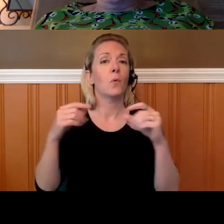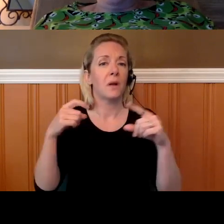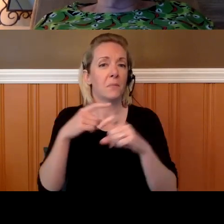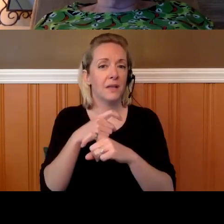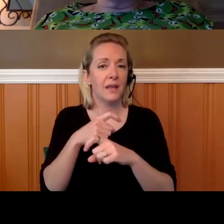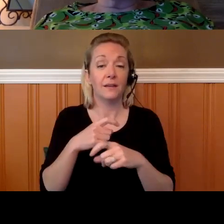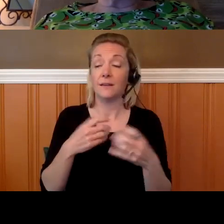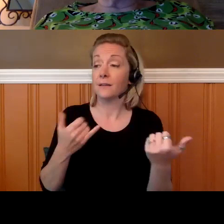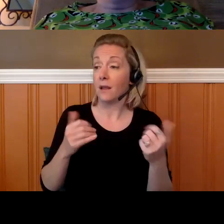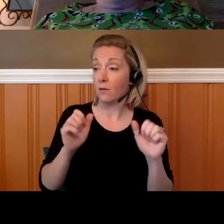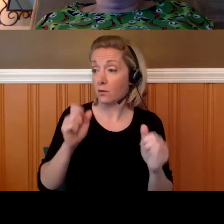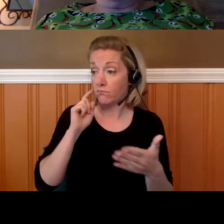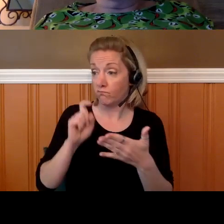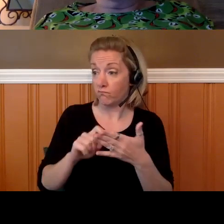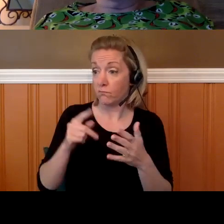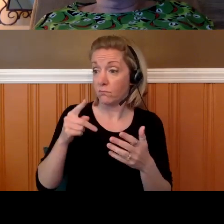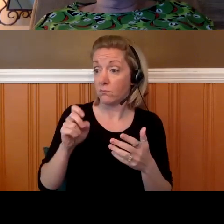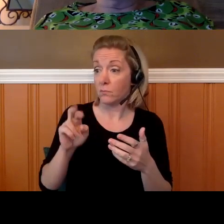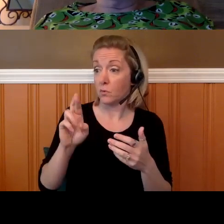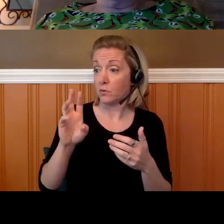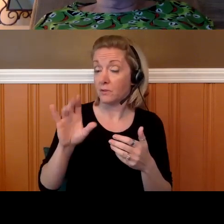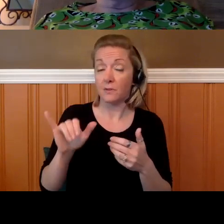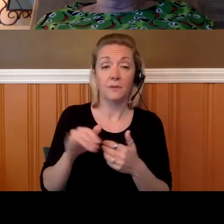And what about now?